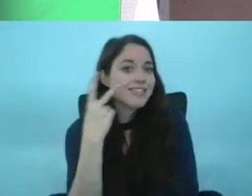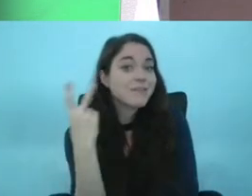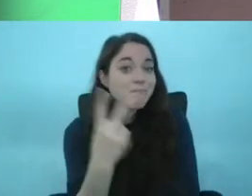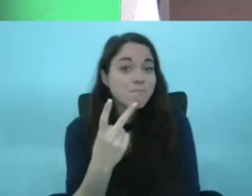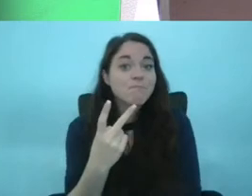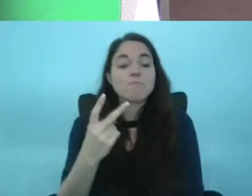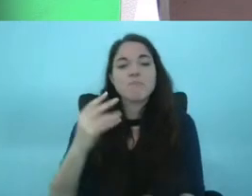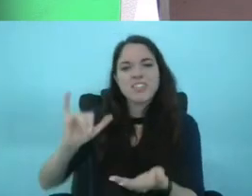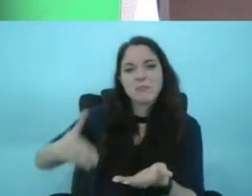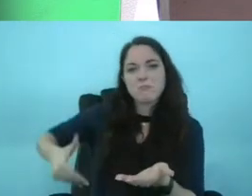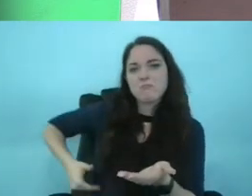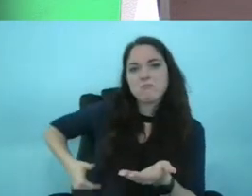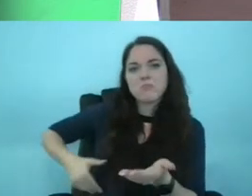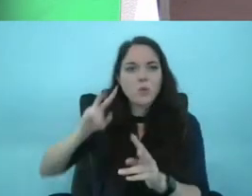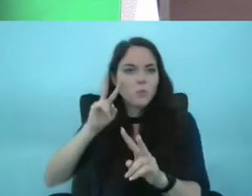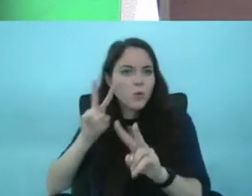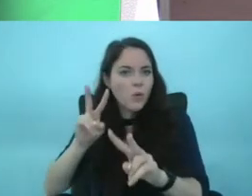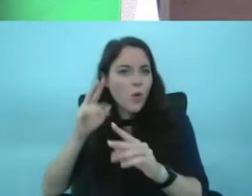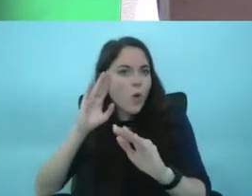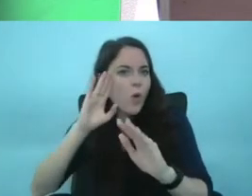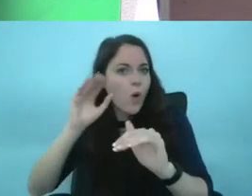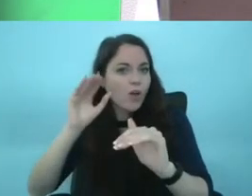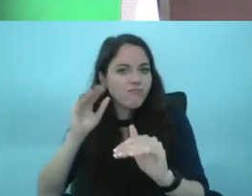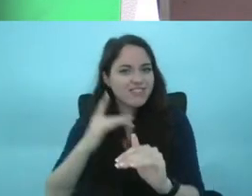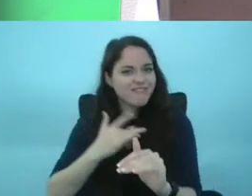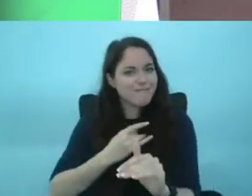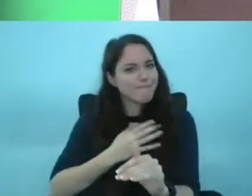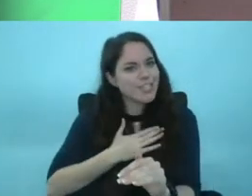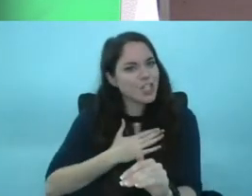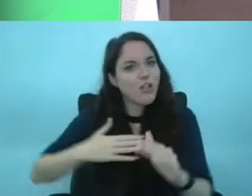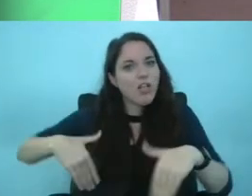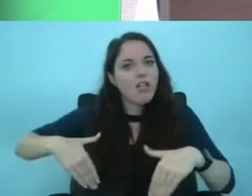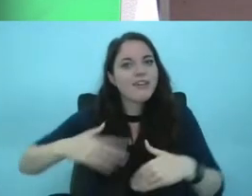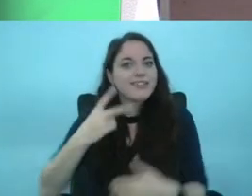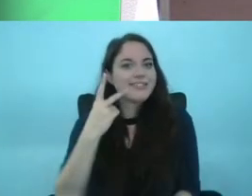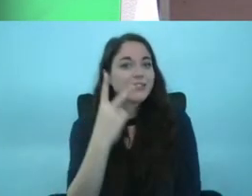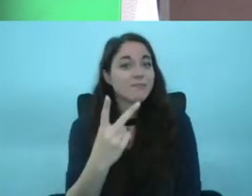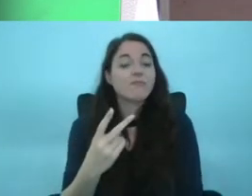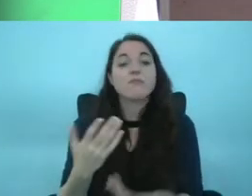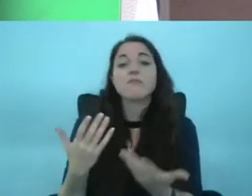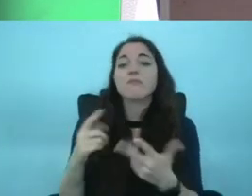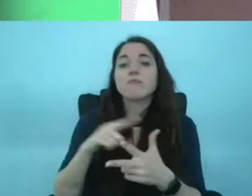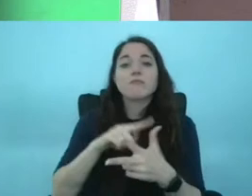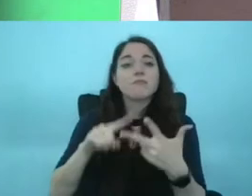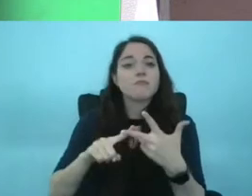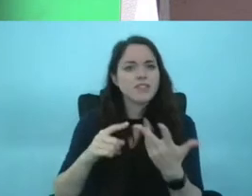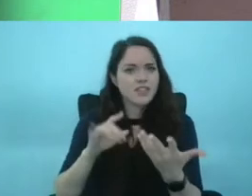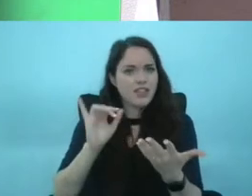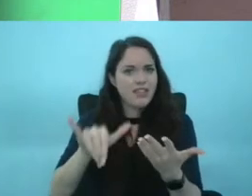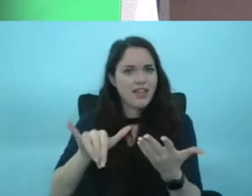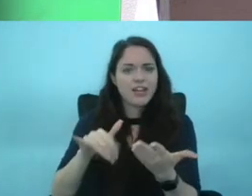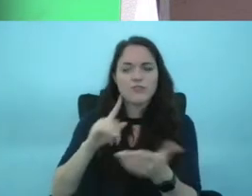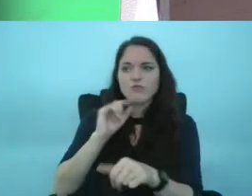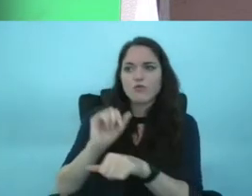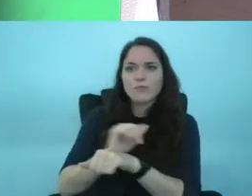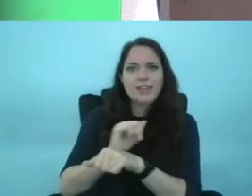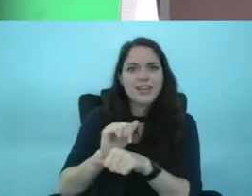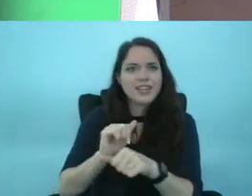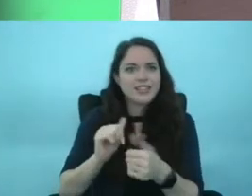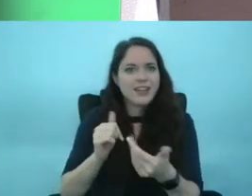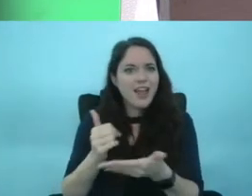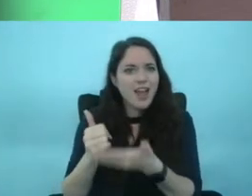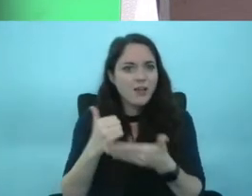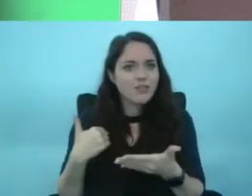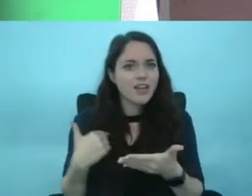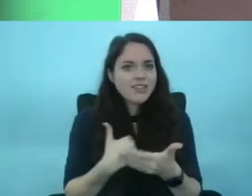assurance of things hoped for, the conviction of things not seen, the things that gives substance to our hopes and makes